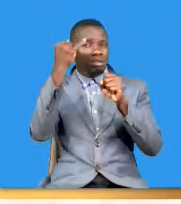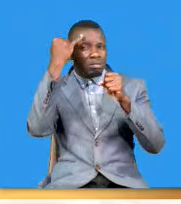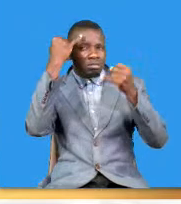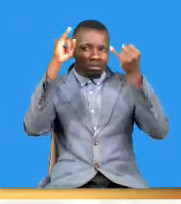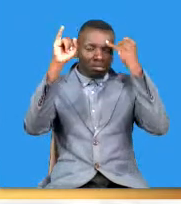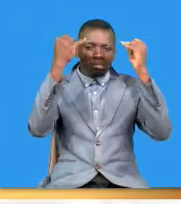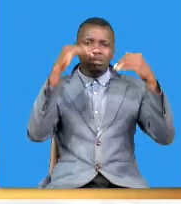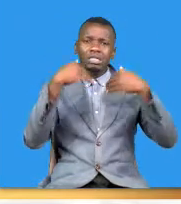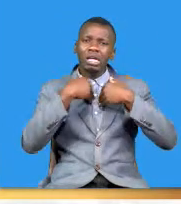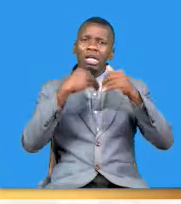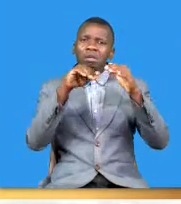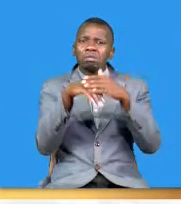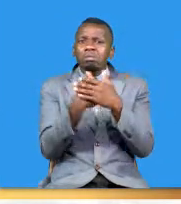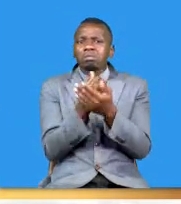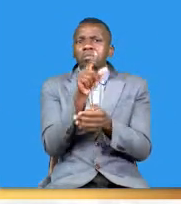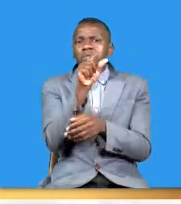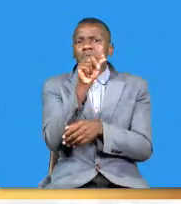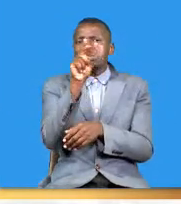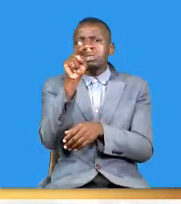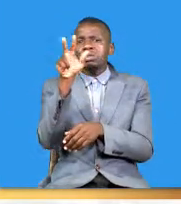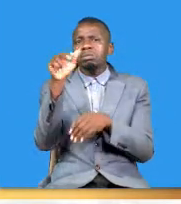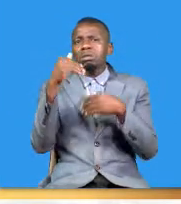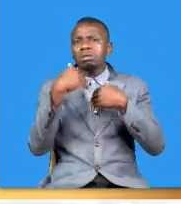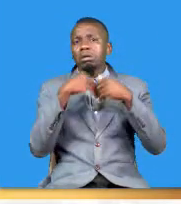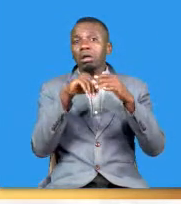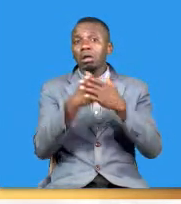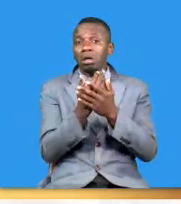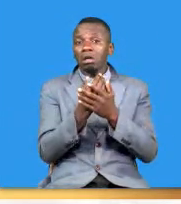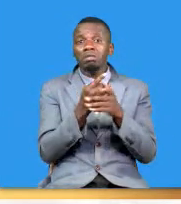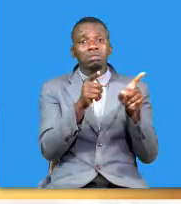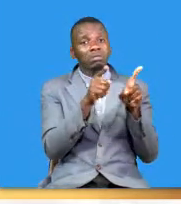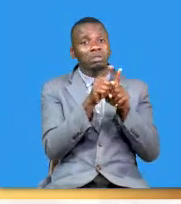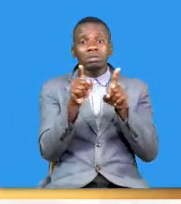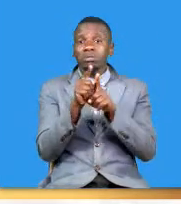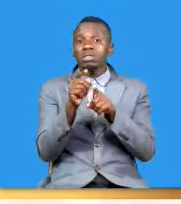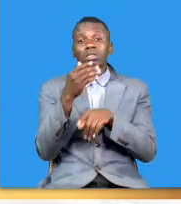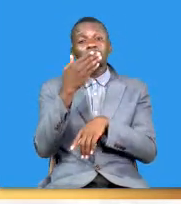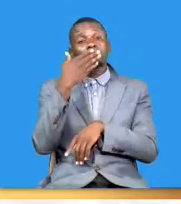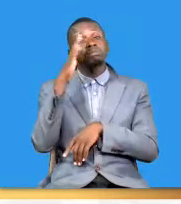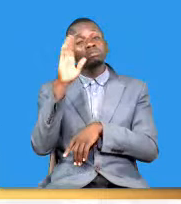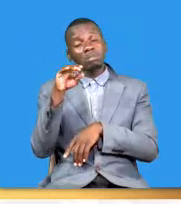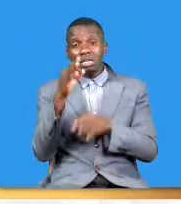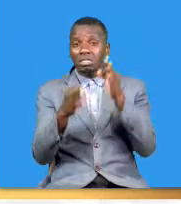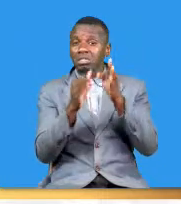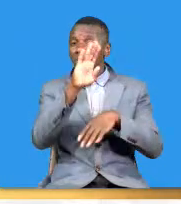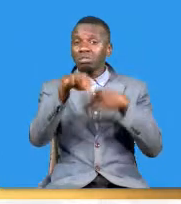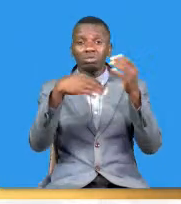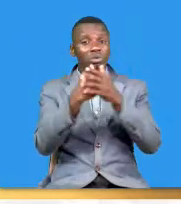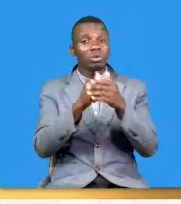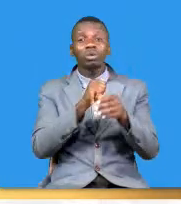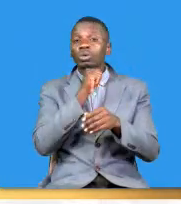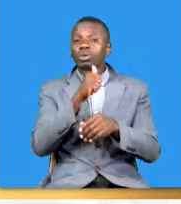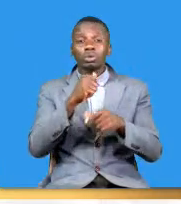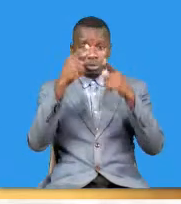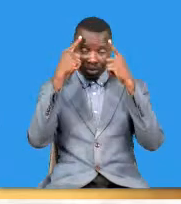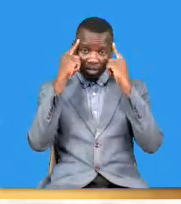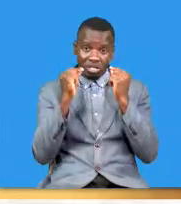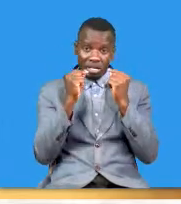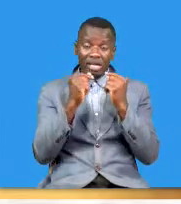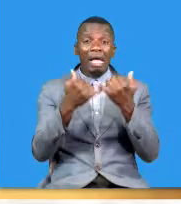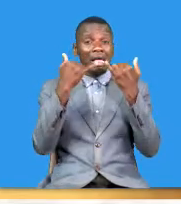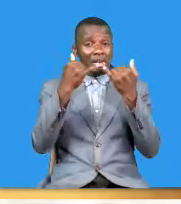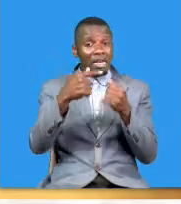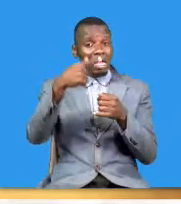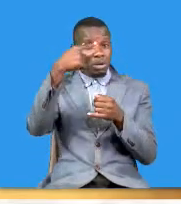will be in 2023, unfortunate if we do not all act. The increased cases of gender-based violence